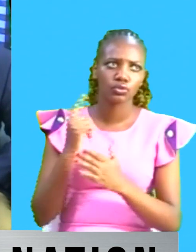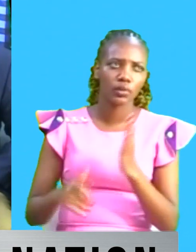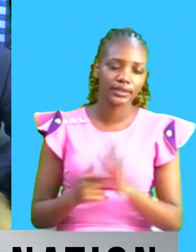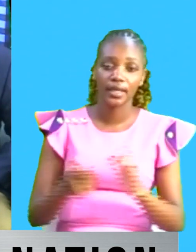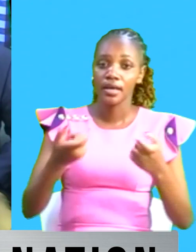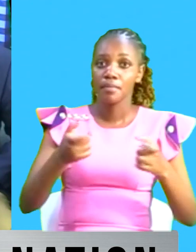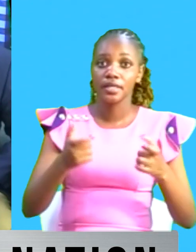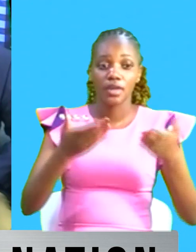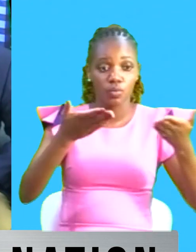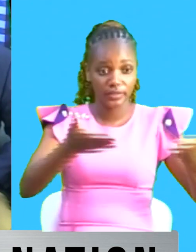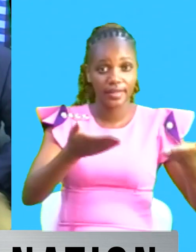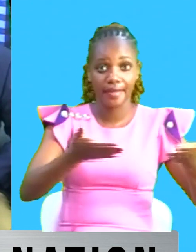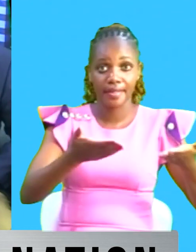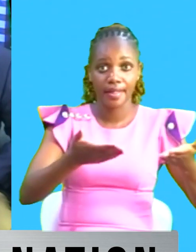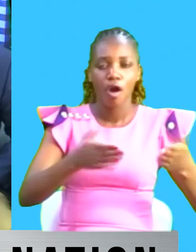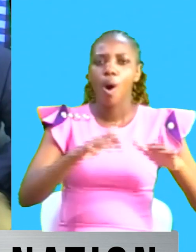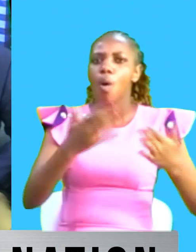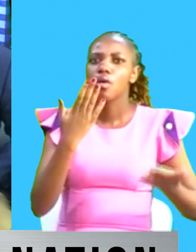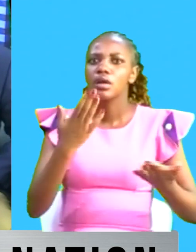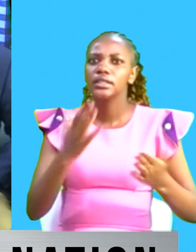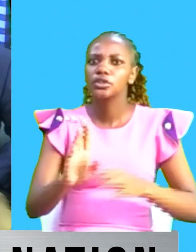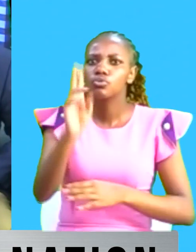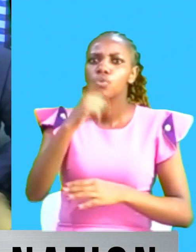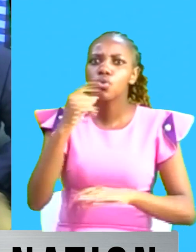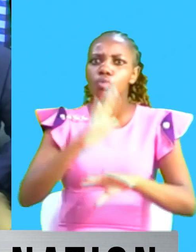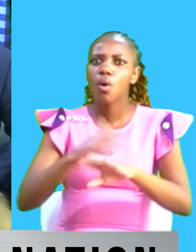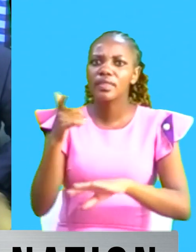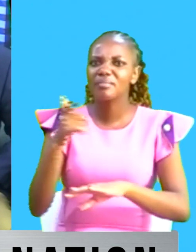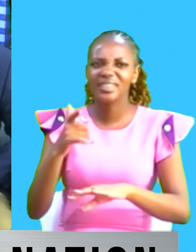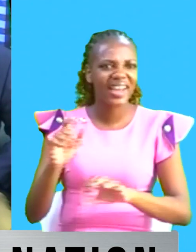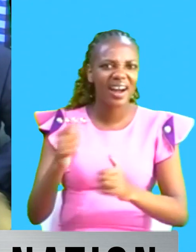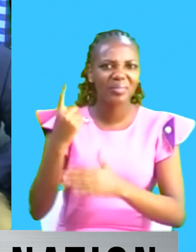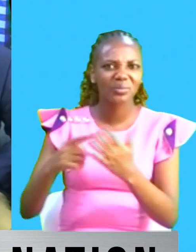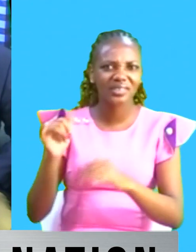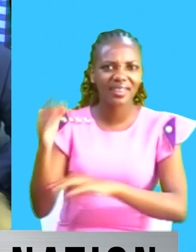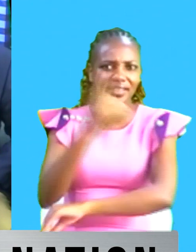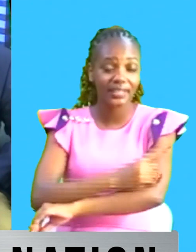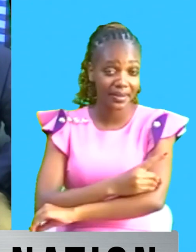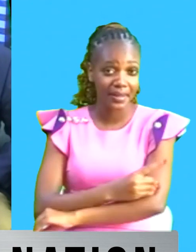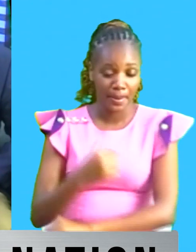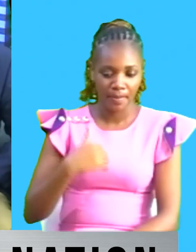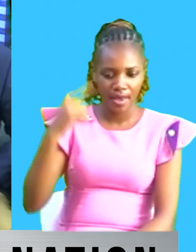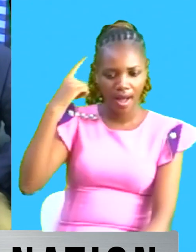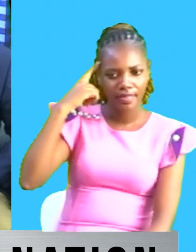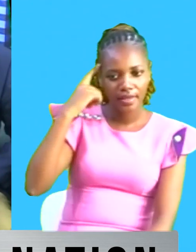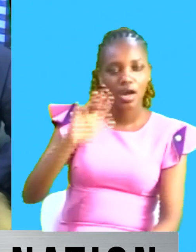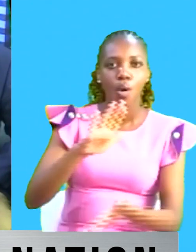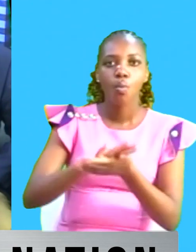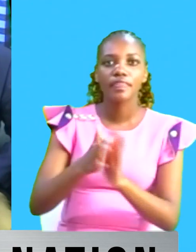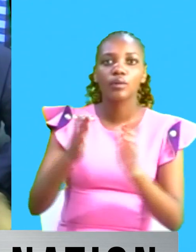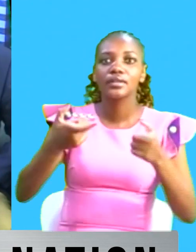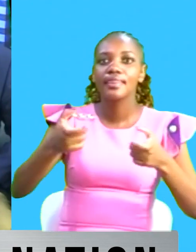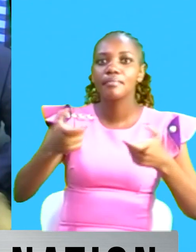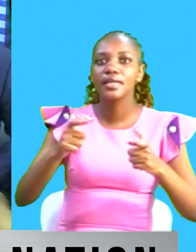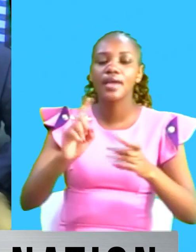be there on time, or is it Uhuru Kenyatta who called the media to be there on time? It tells me that without the media, then so